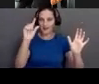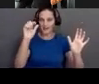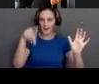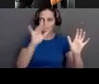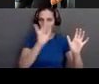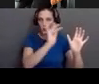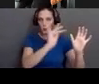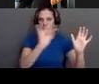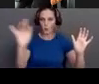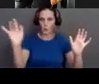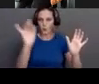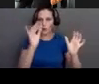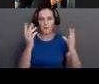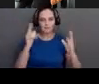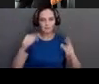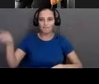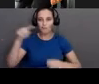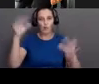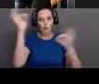cause of birth defects.